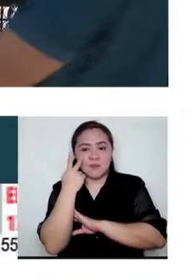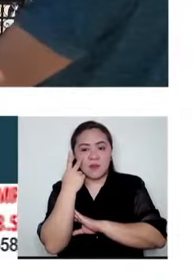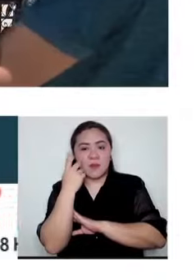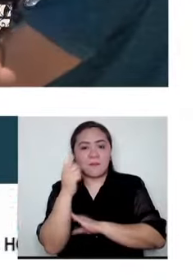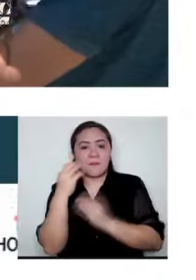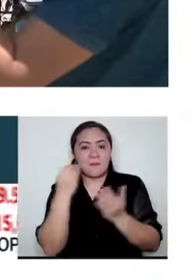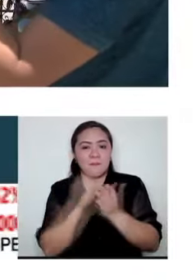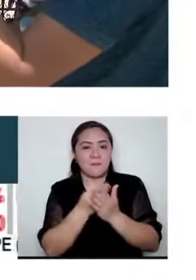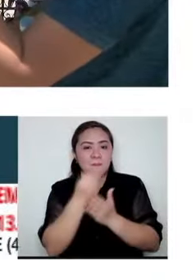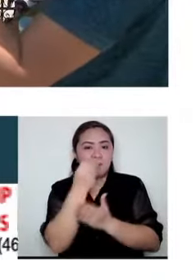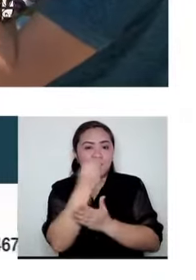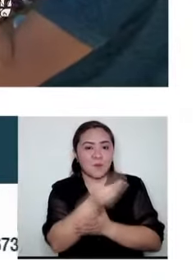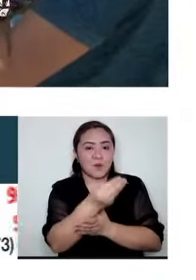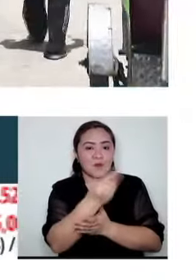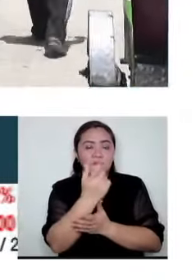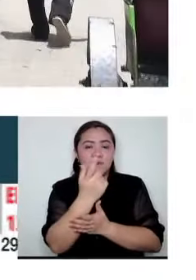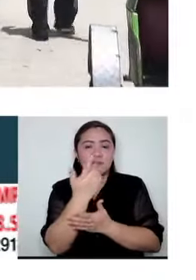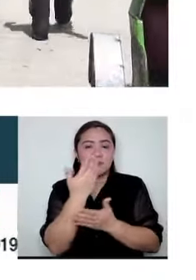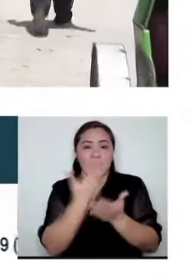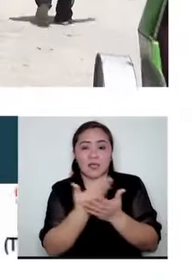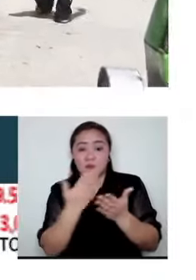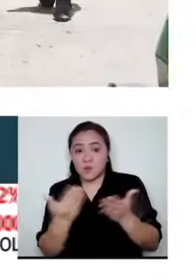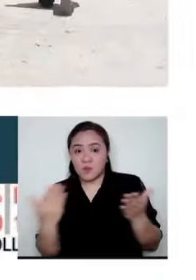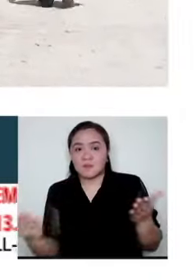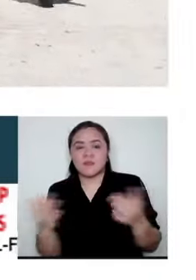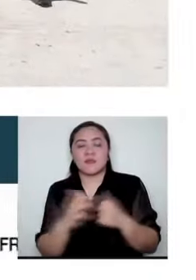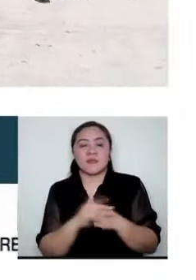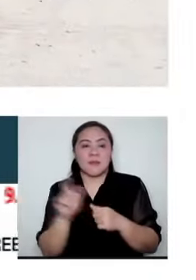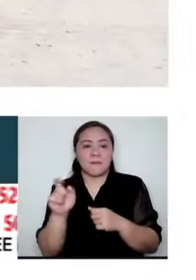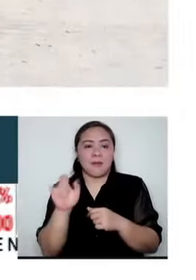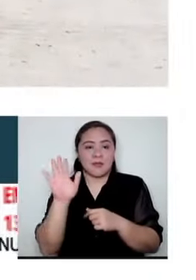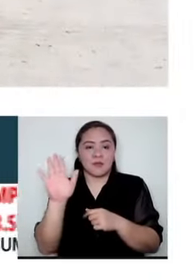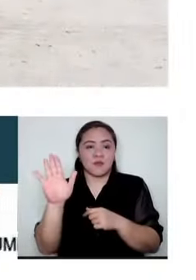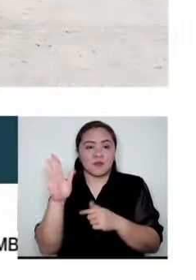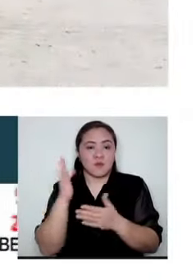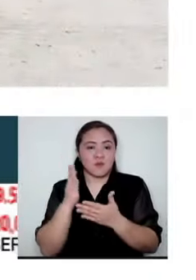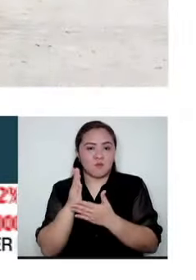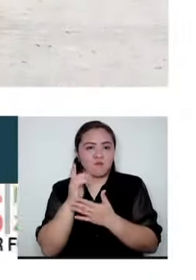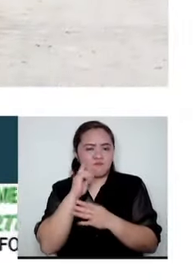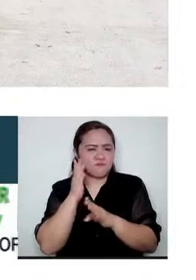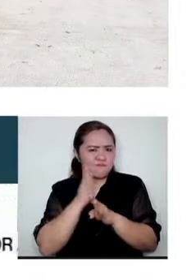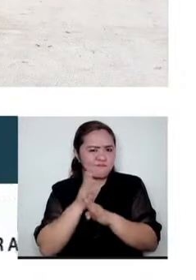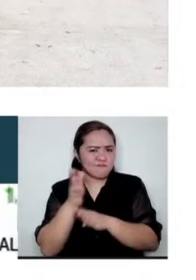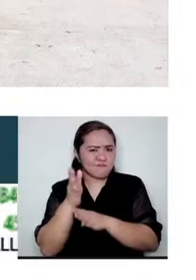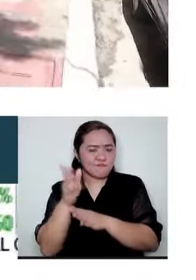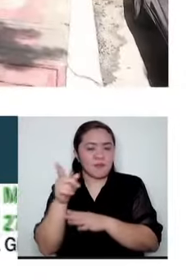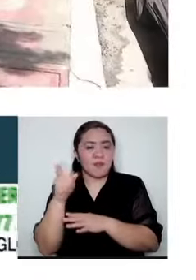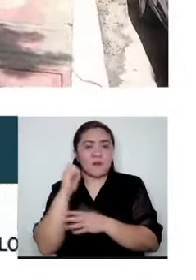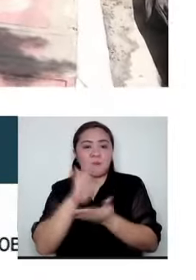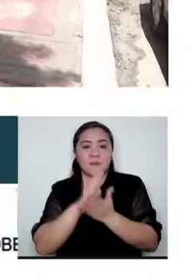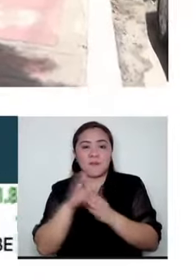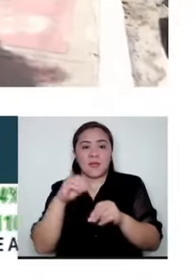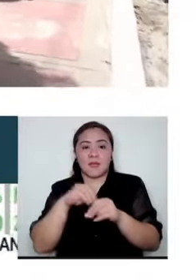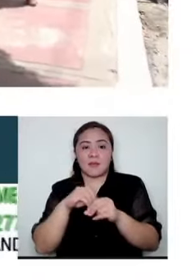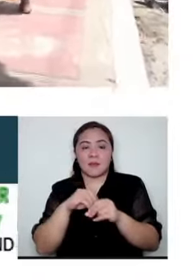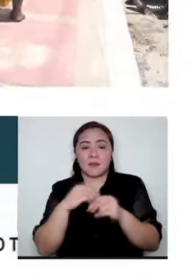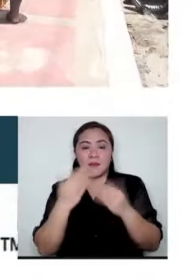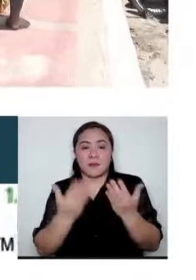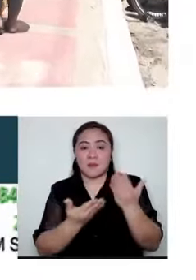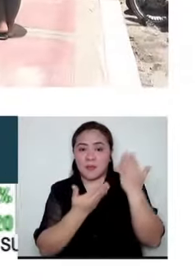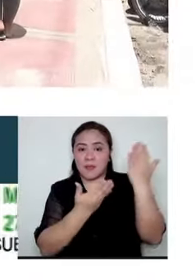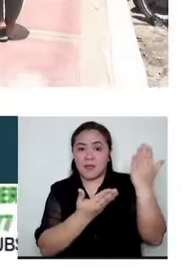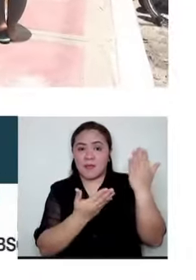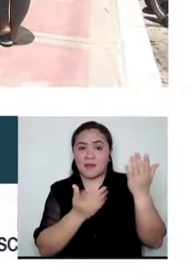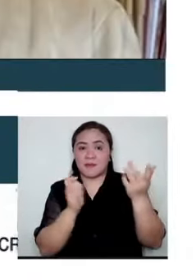purchase equipment, I think would be a step in the right direction in terms of legislative reforms, Carmina. So